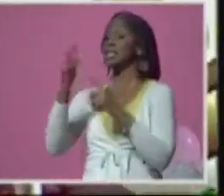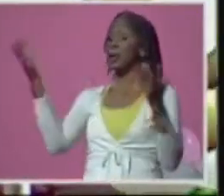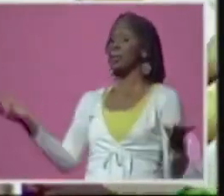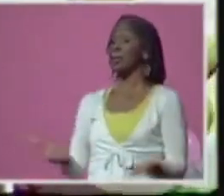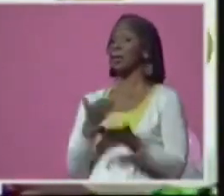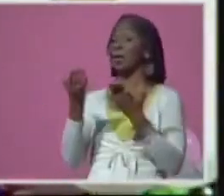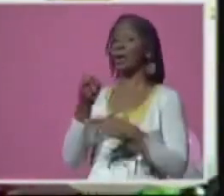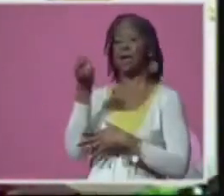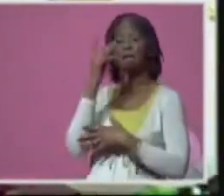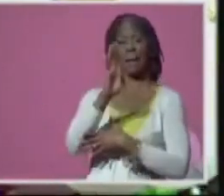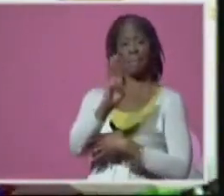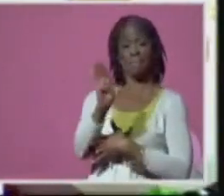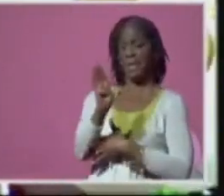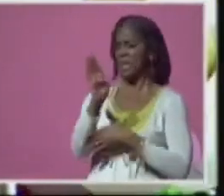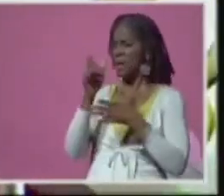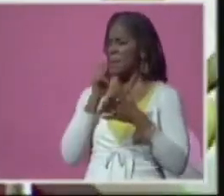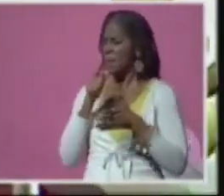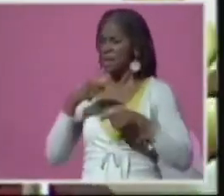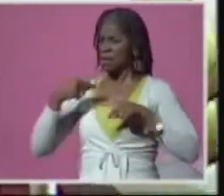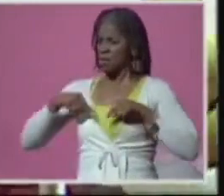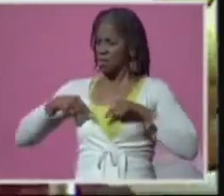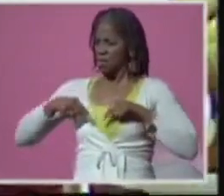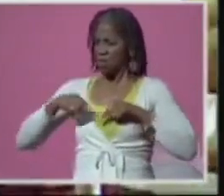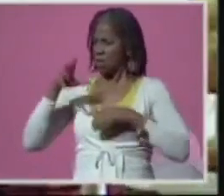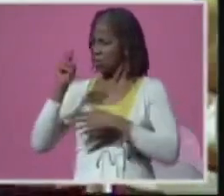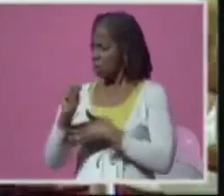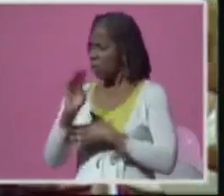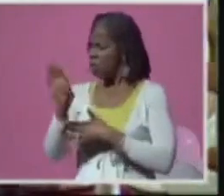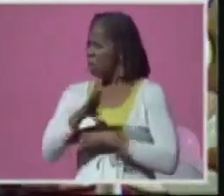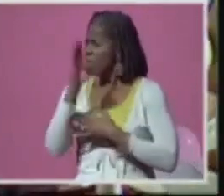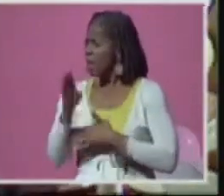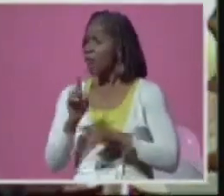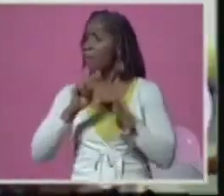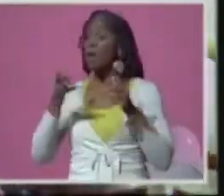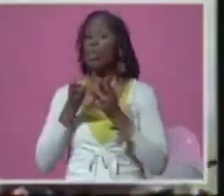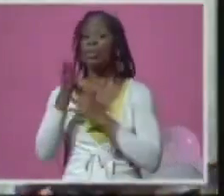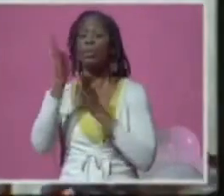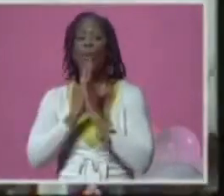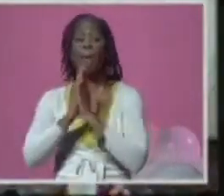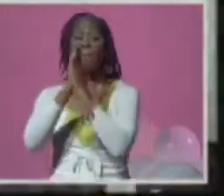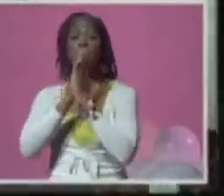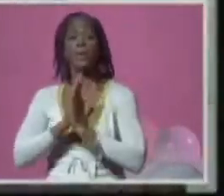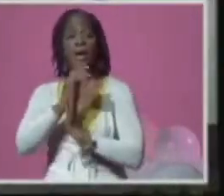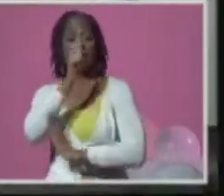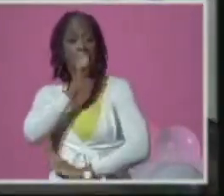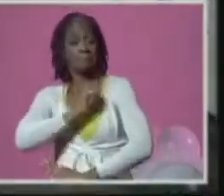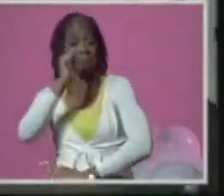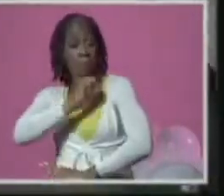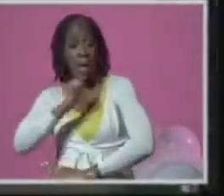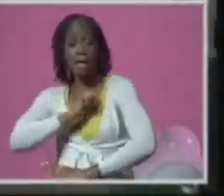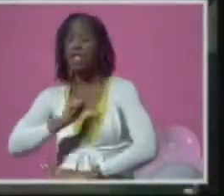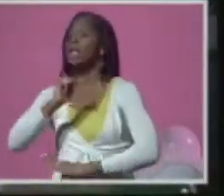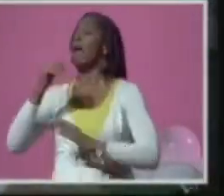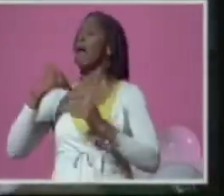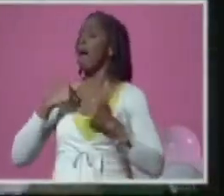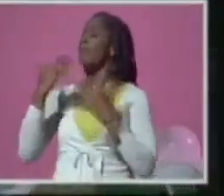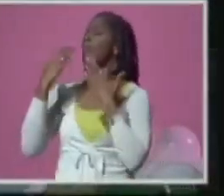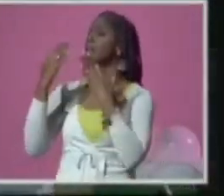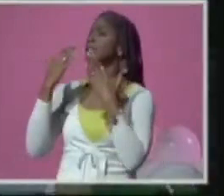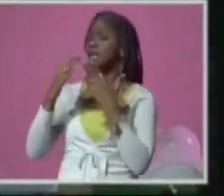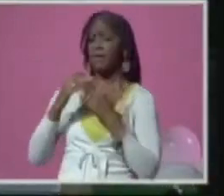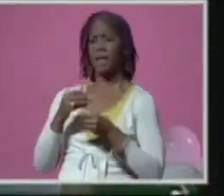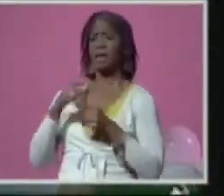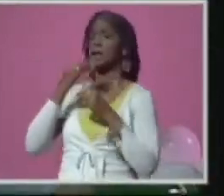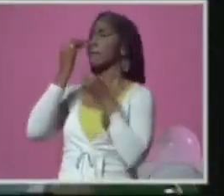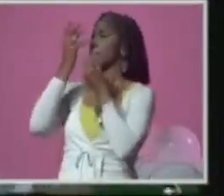Be anxious for nothing, but by everything with prayer and supplication with thanksgiving let your requests